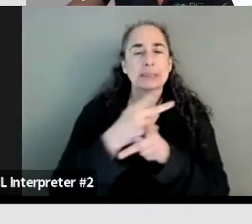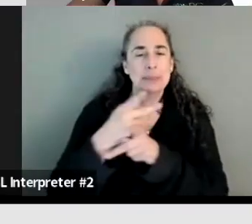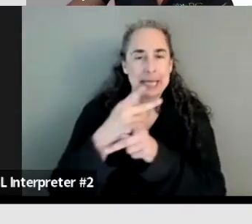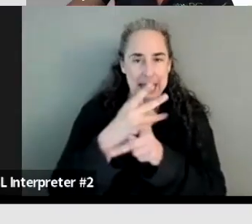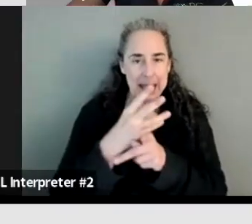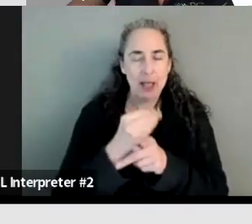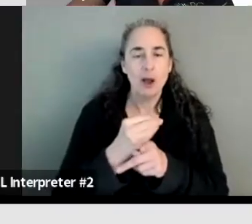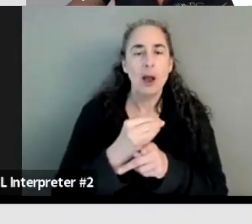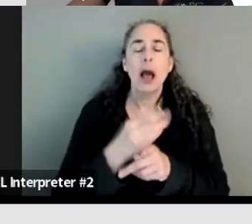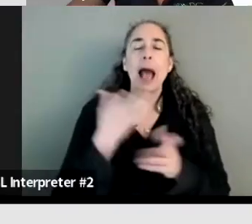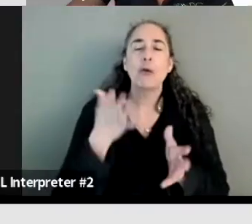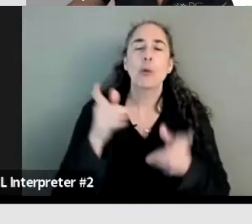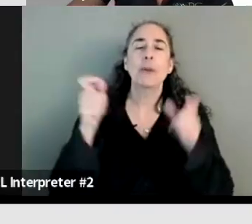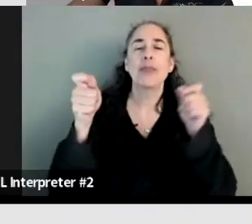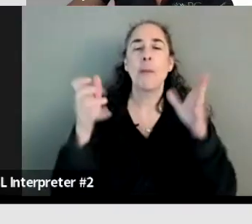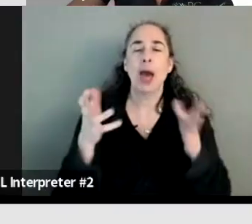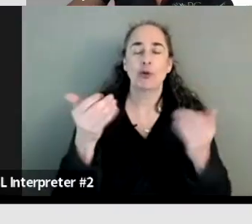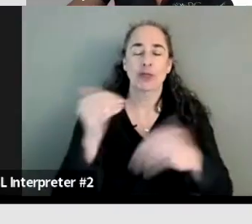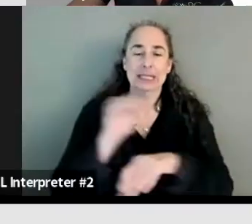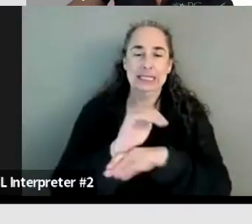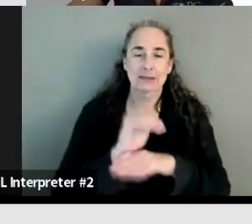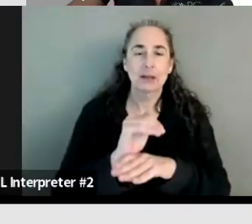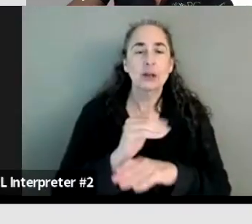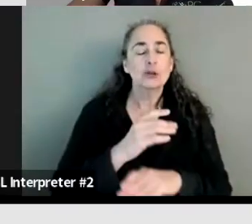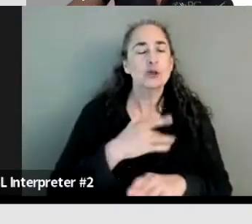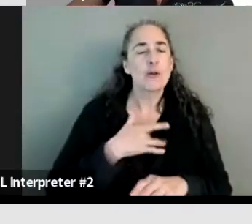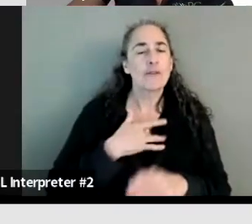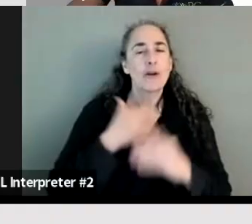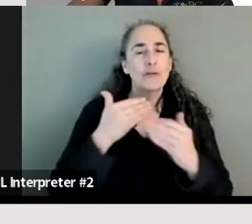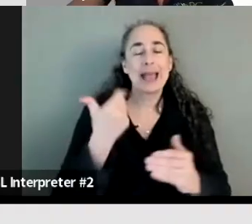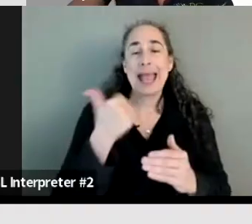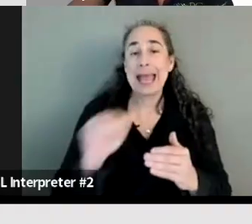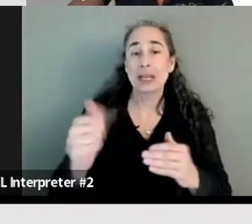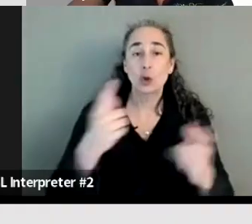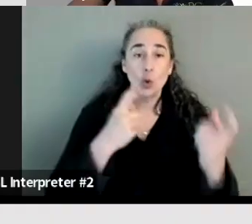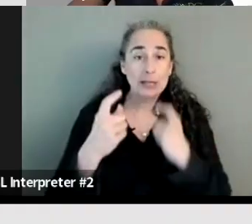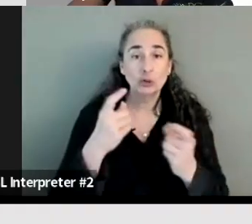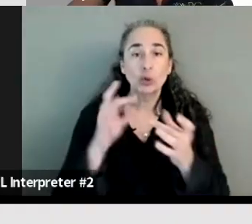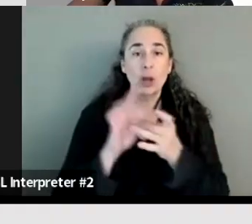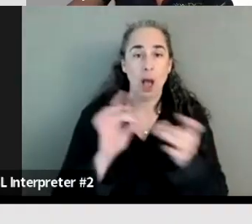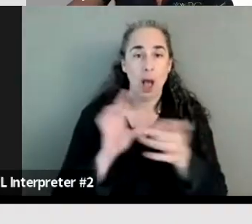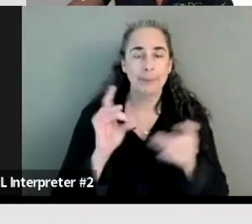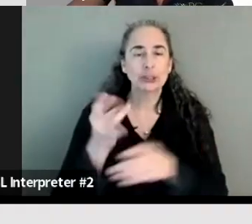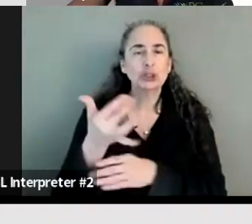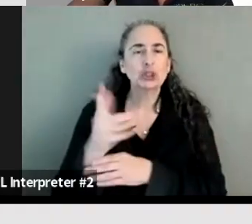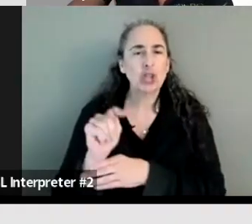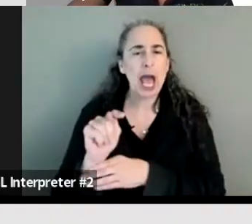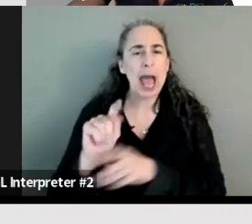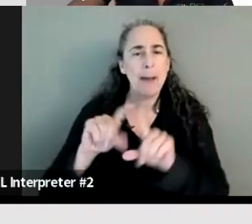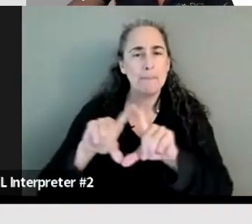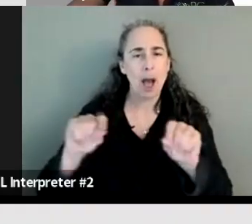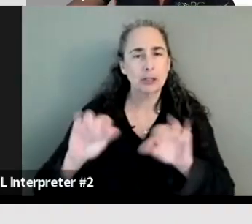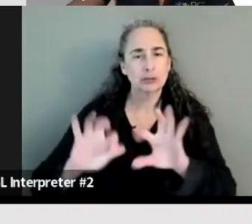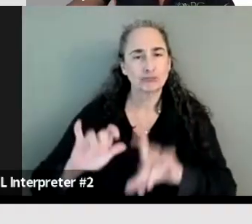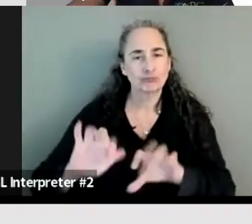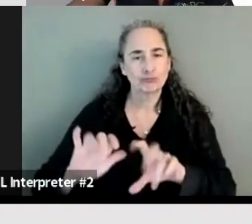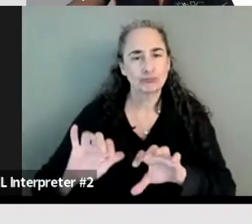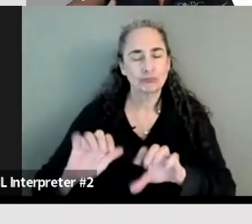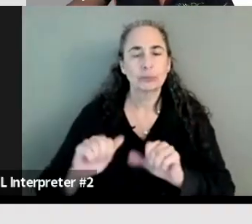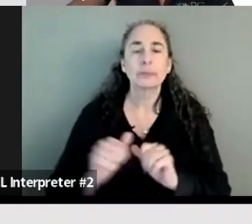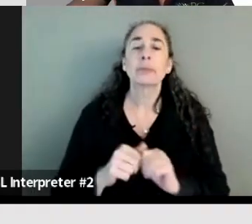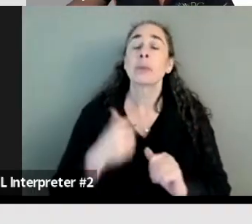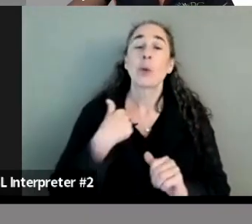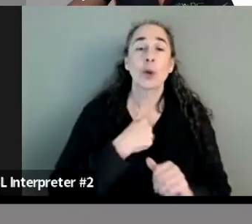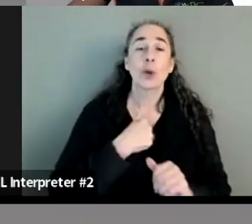will be your moderator this evening, so please feel free to send any questions or comments in the chat box below. We are